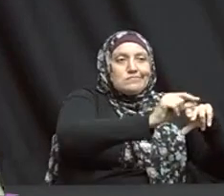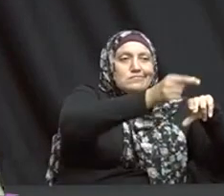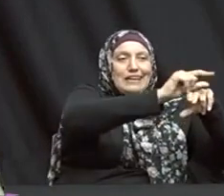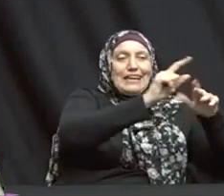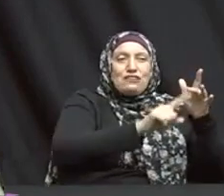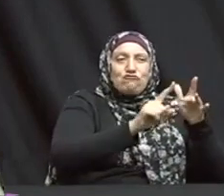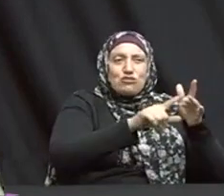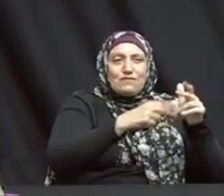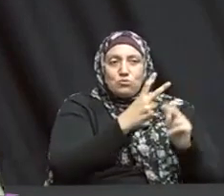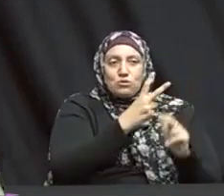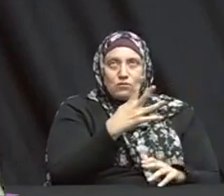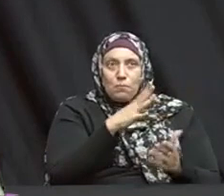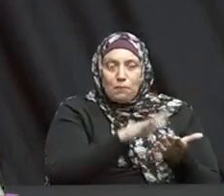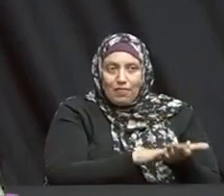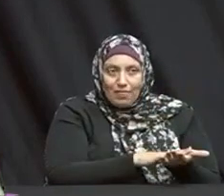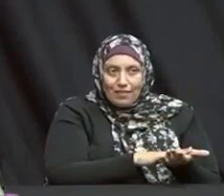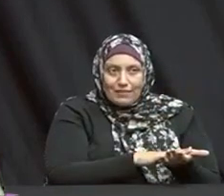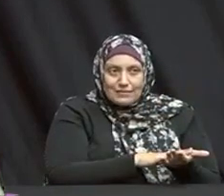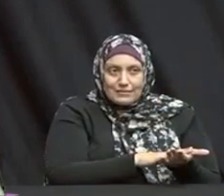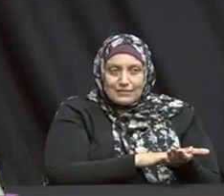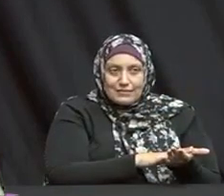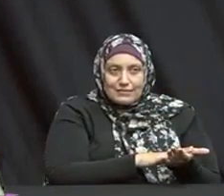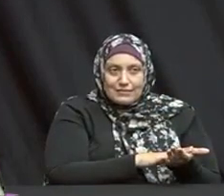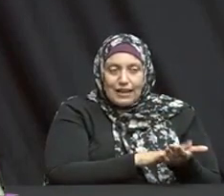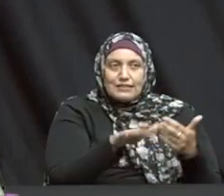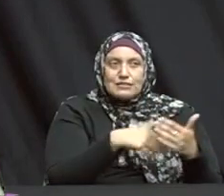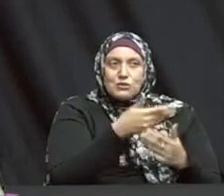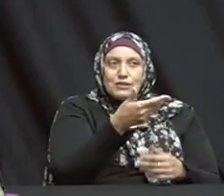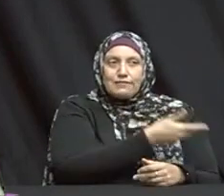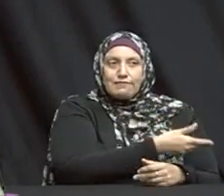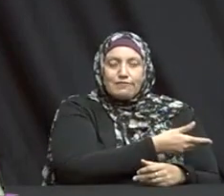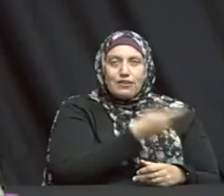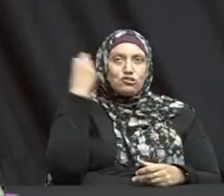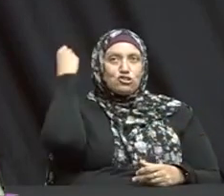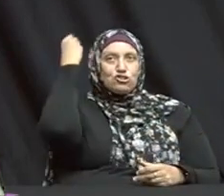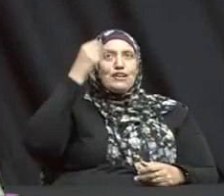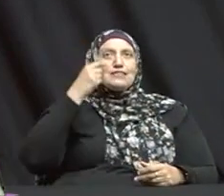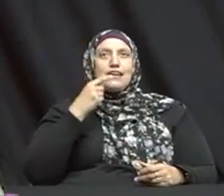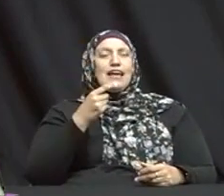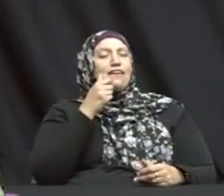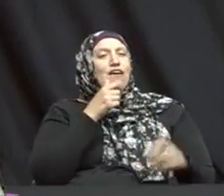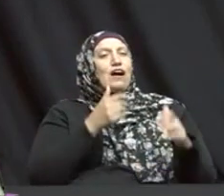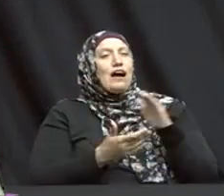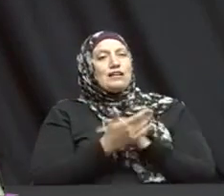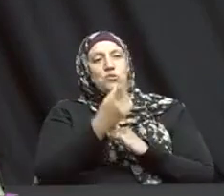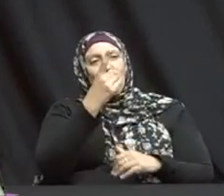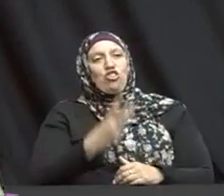As long as it is less than one third of my total estate, I can do that.